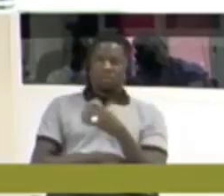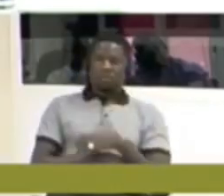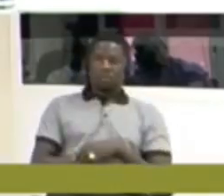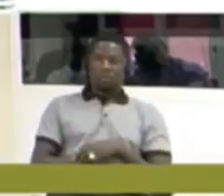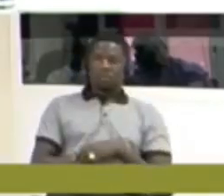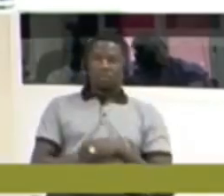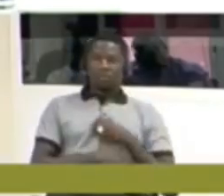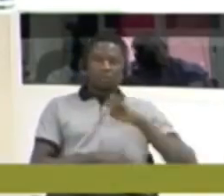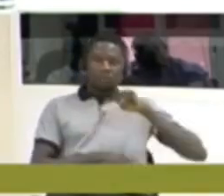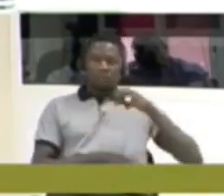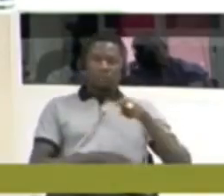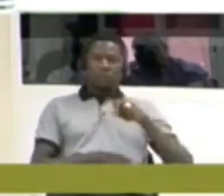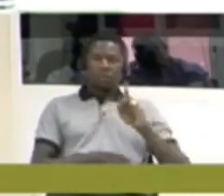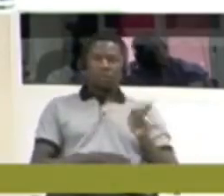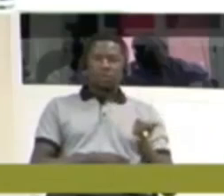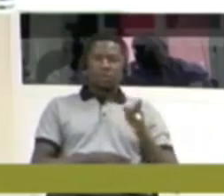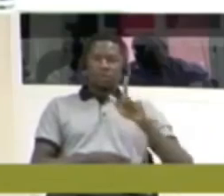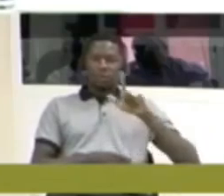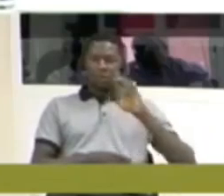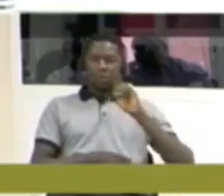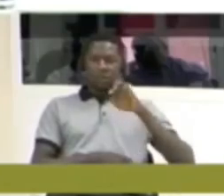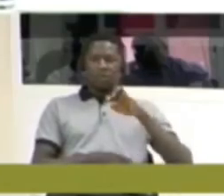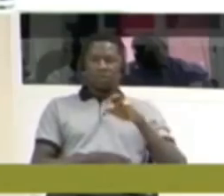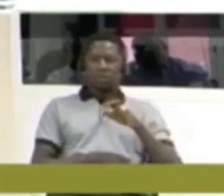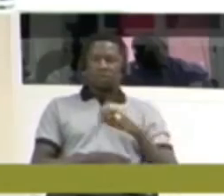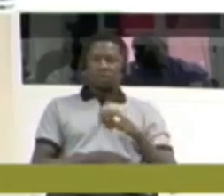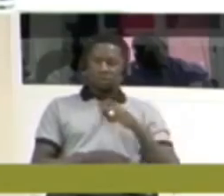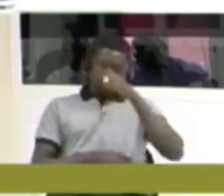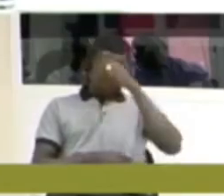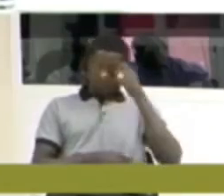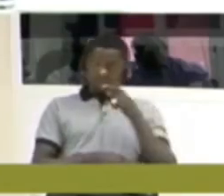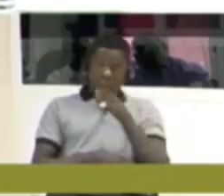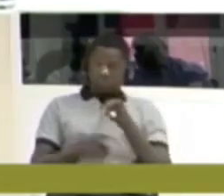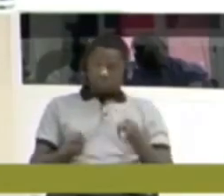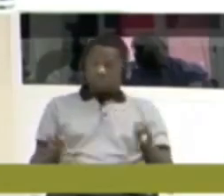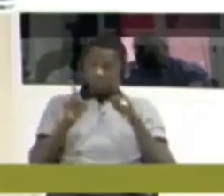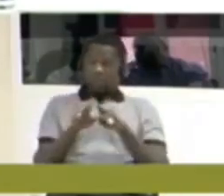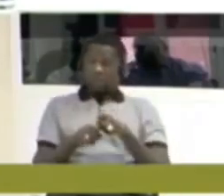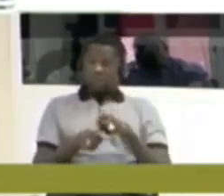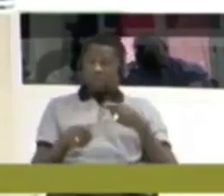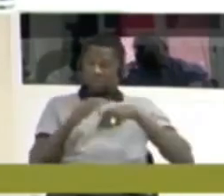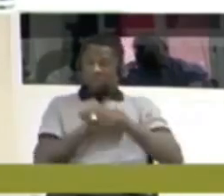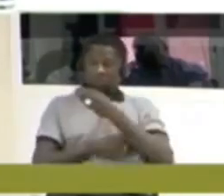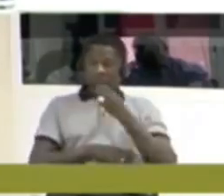A jungle operation. Did you participate in an operation in